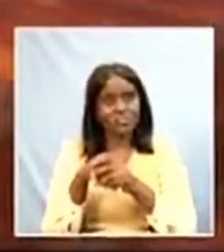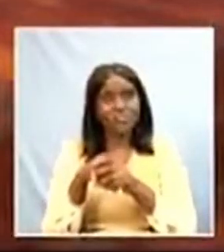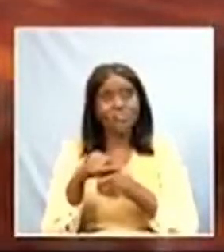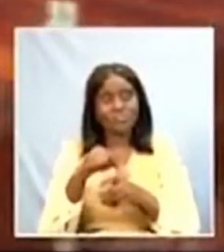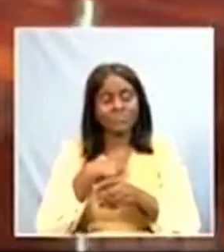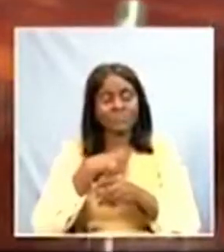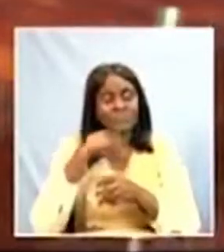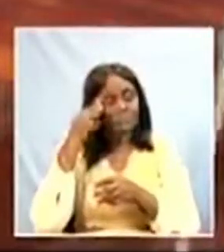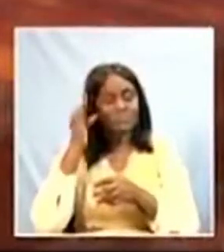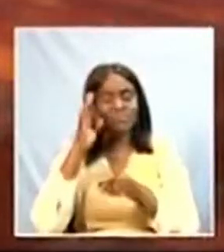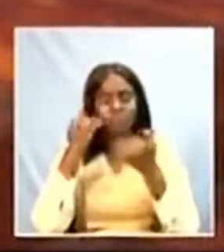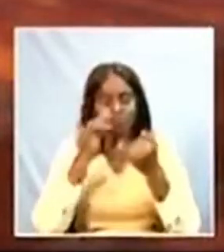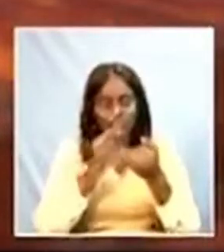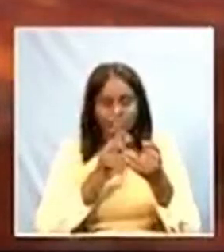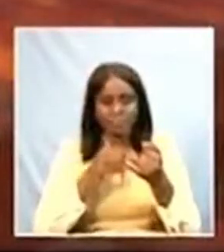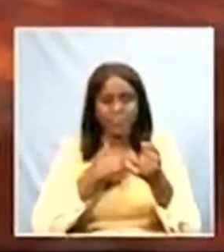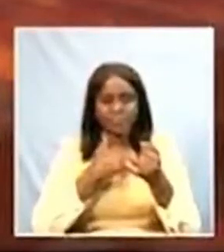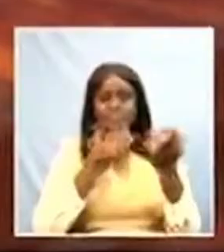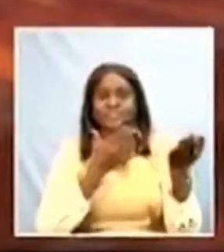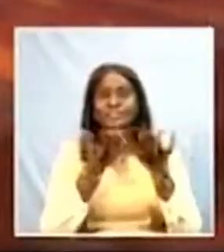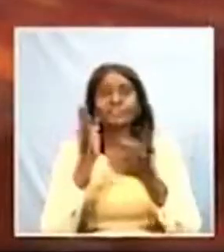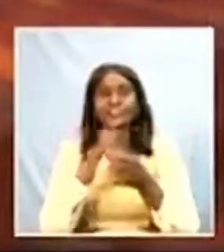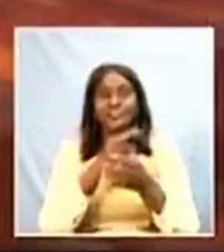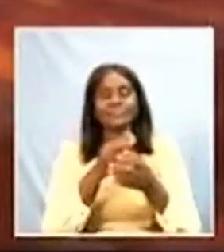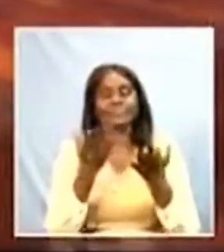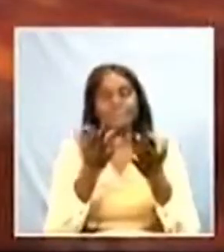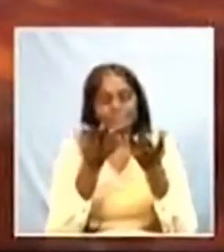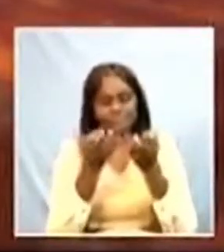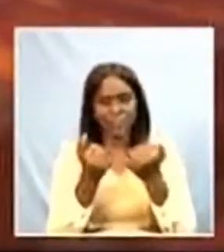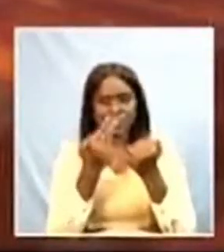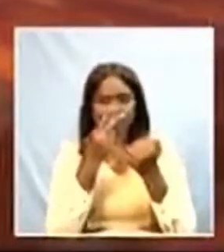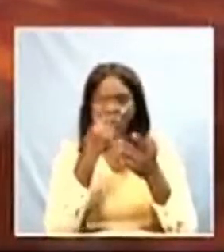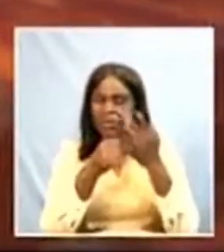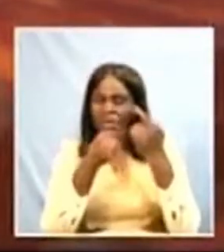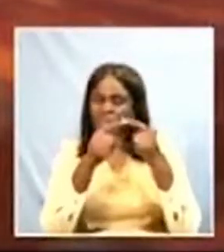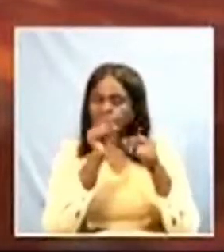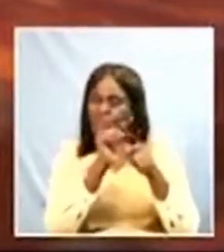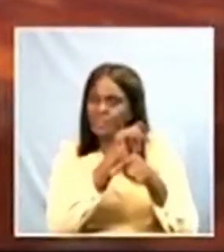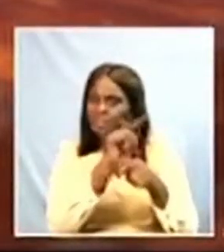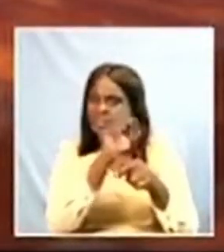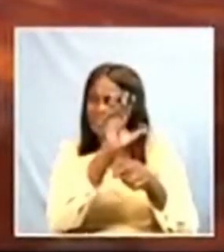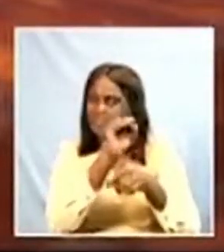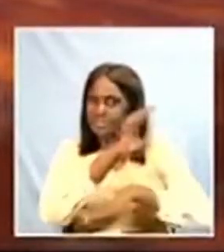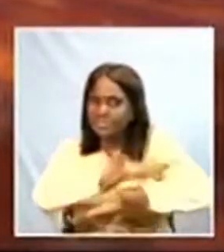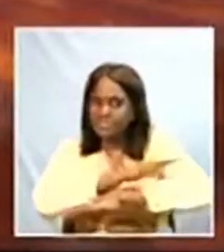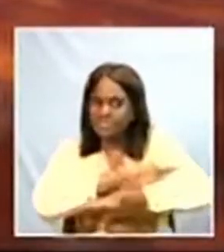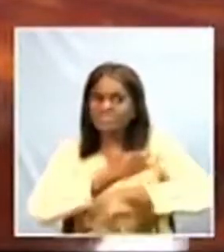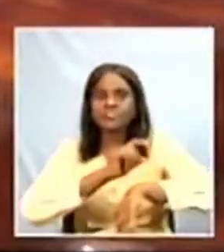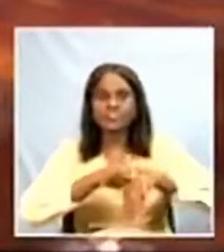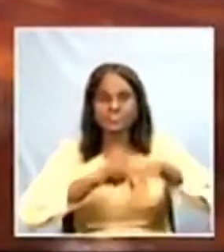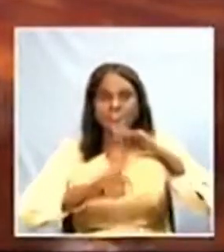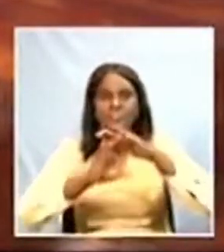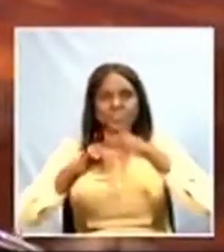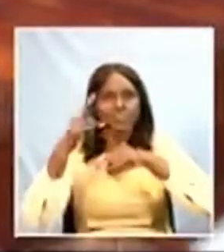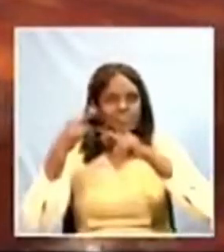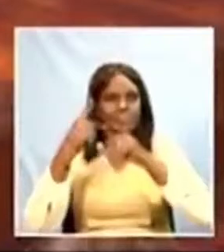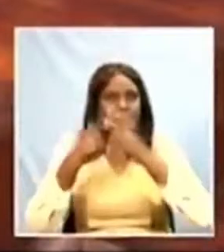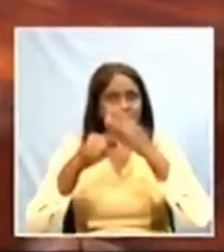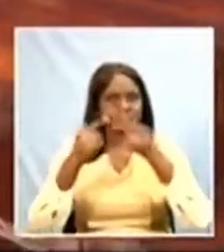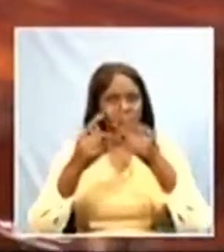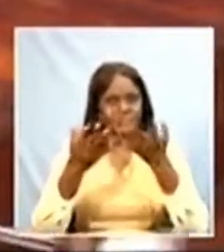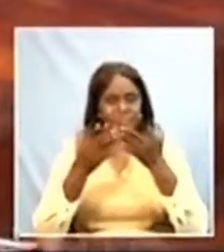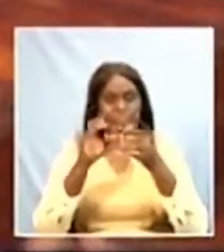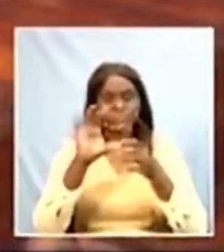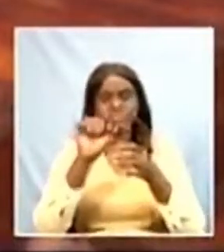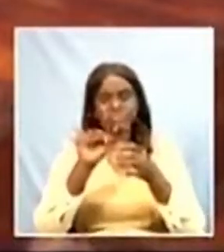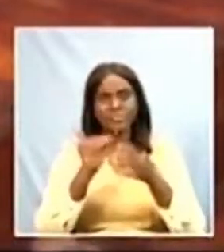know she's going to tell us that we have since delivered. So we want to see what happened on the 150 desk during the period under review.